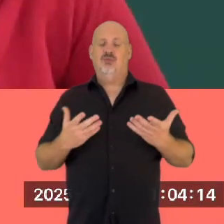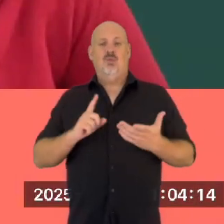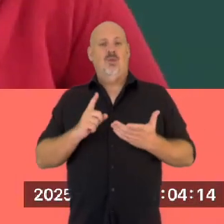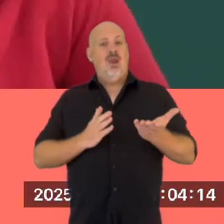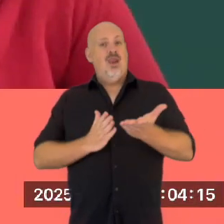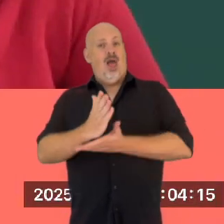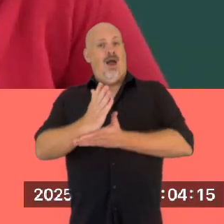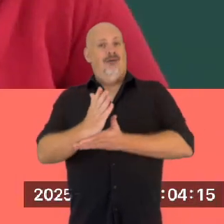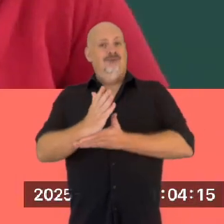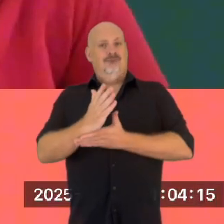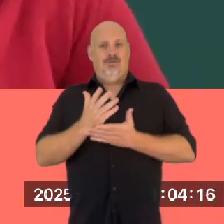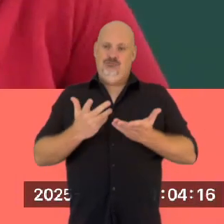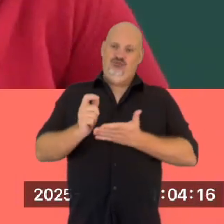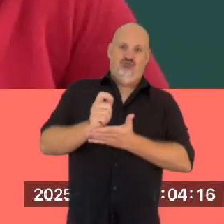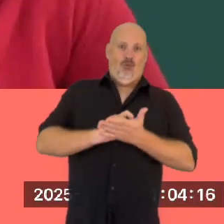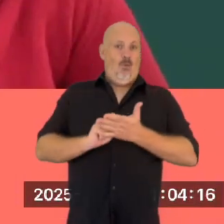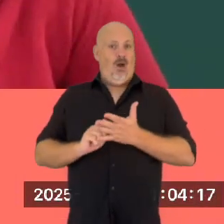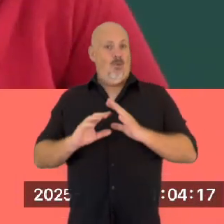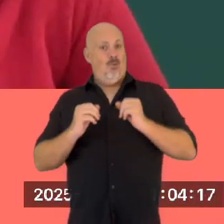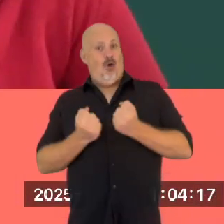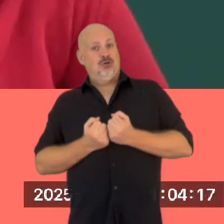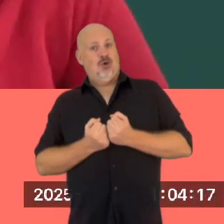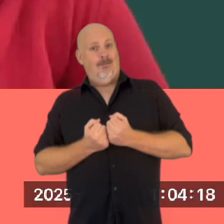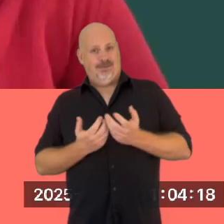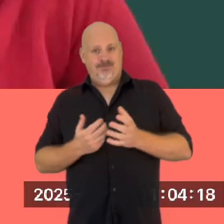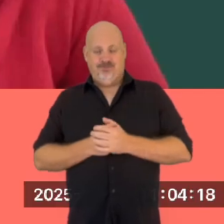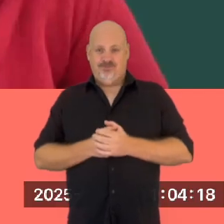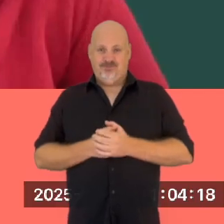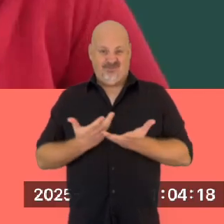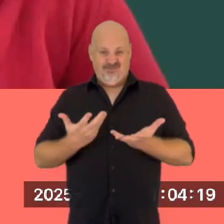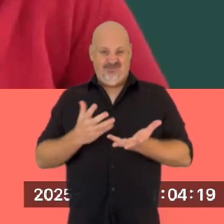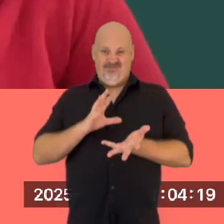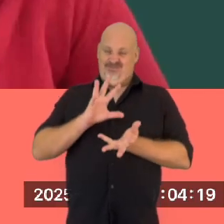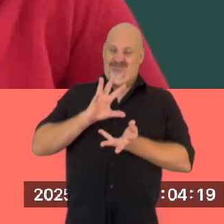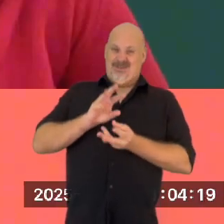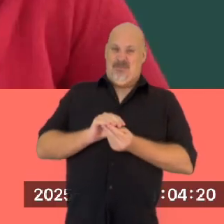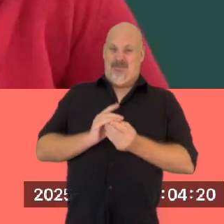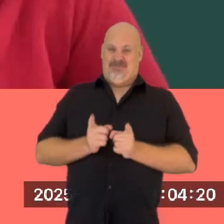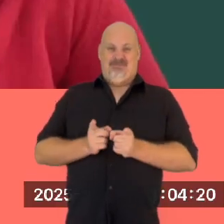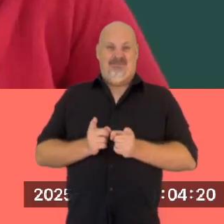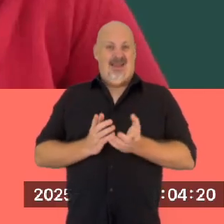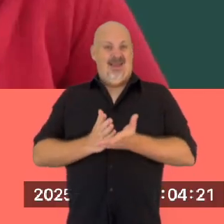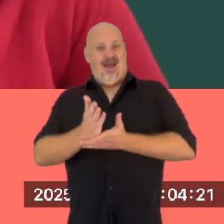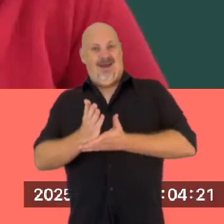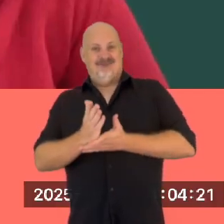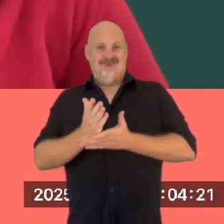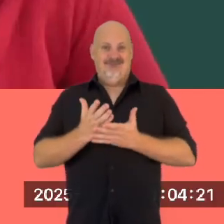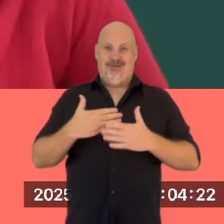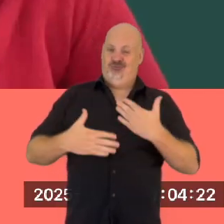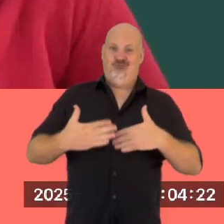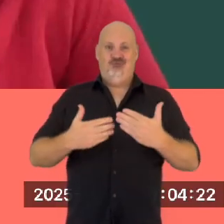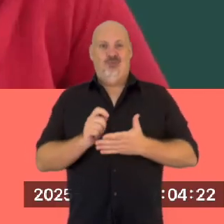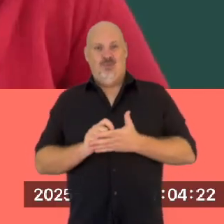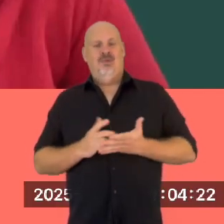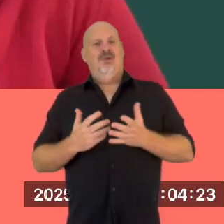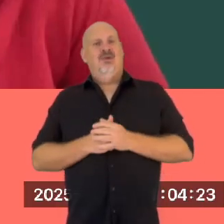together and participate in a live rose drawing workshop, I think is the best way of summing it up.